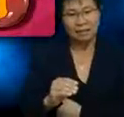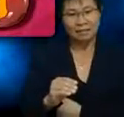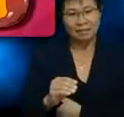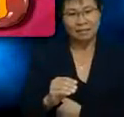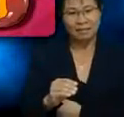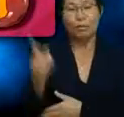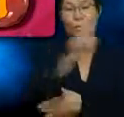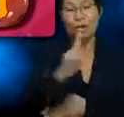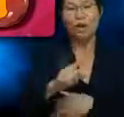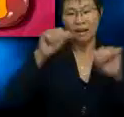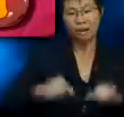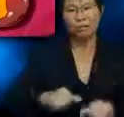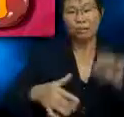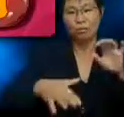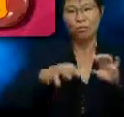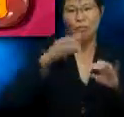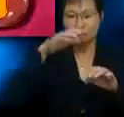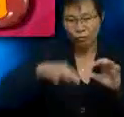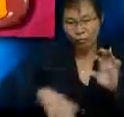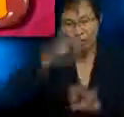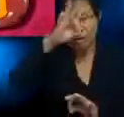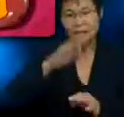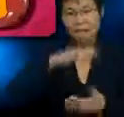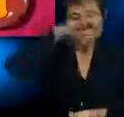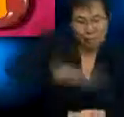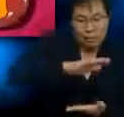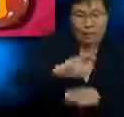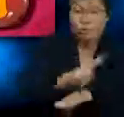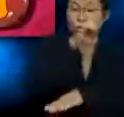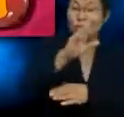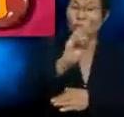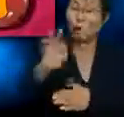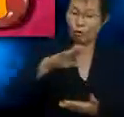where can you find a spring and uses of the spring.